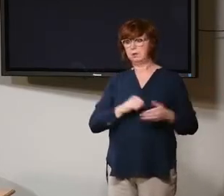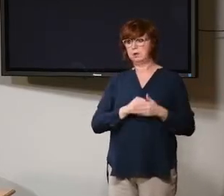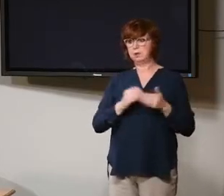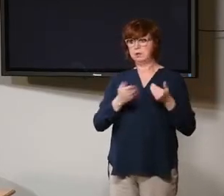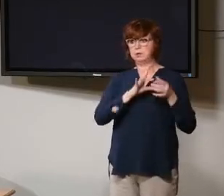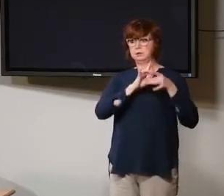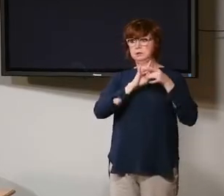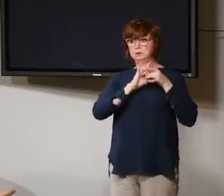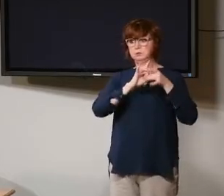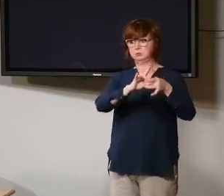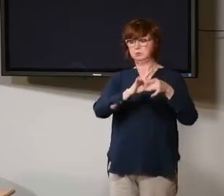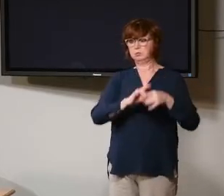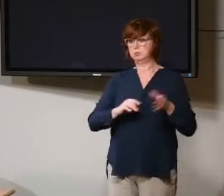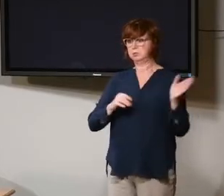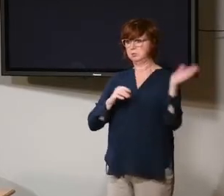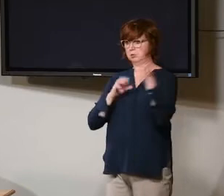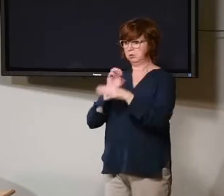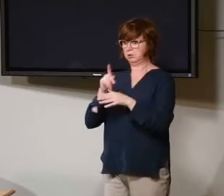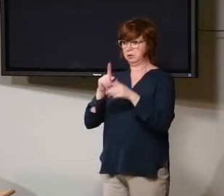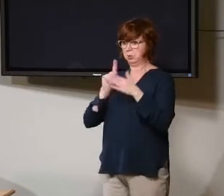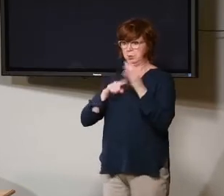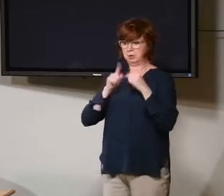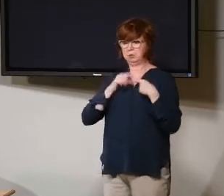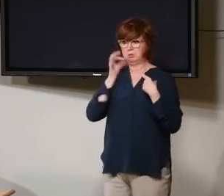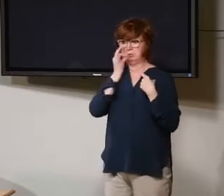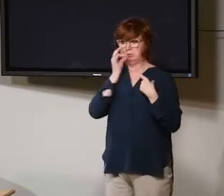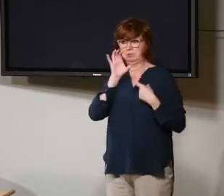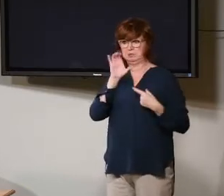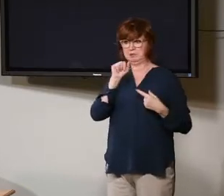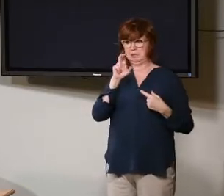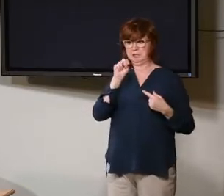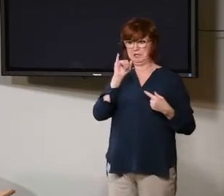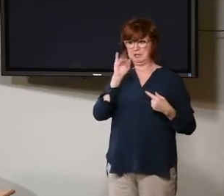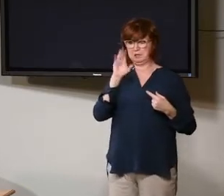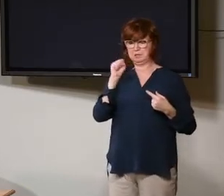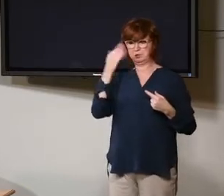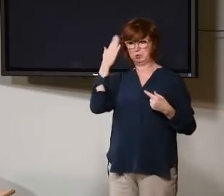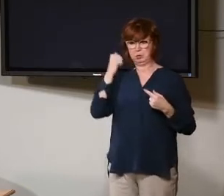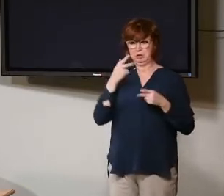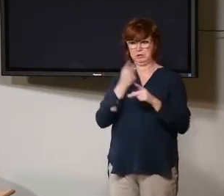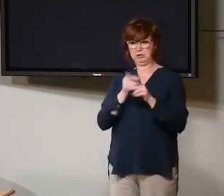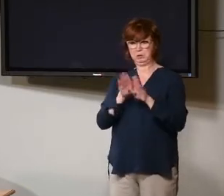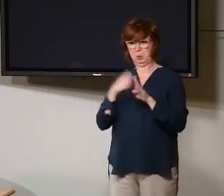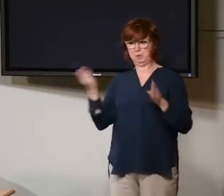in terms of, cannabis, why would that be deemed kind of a necessary one then?